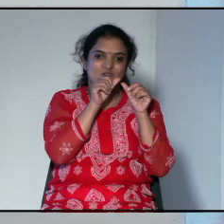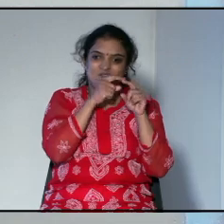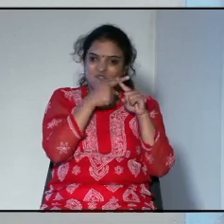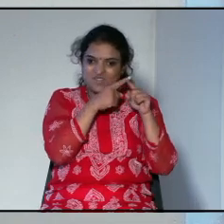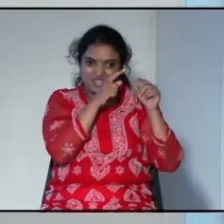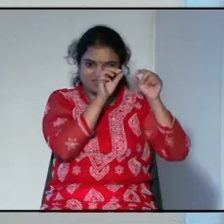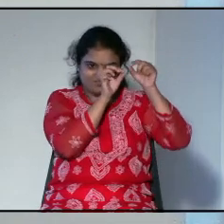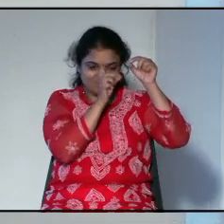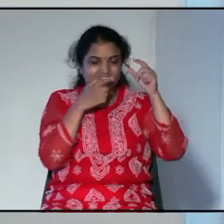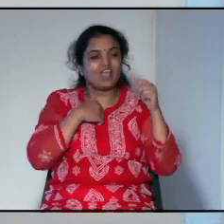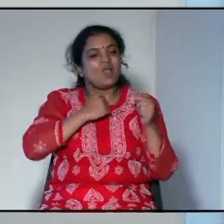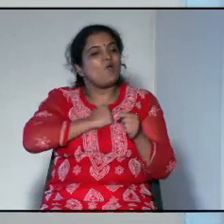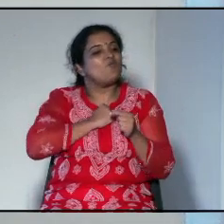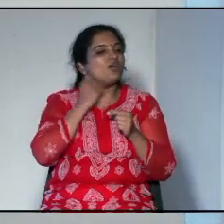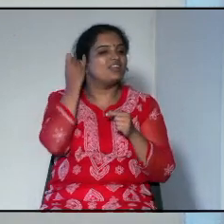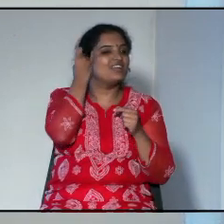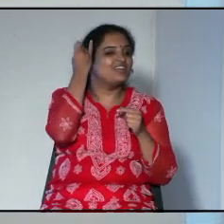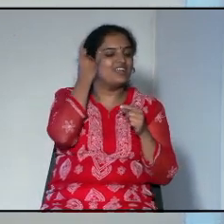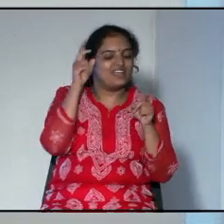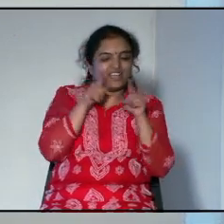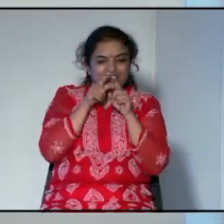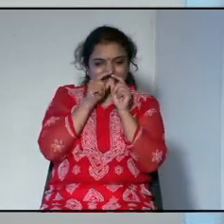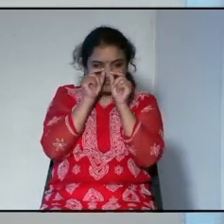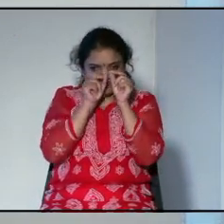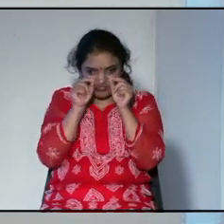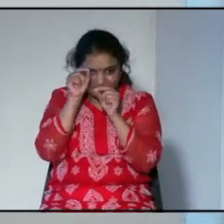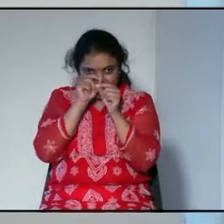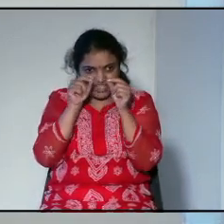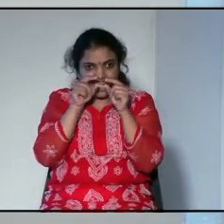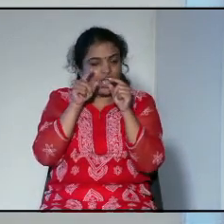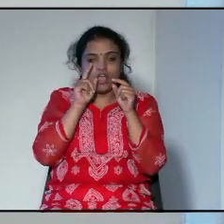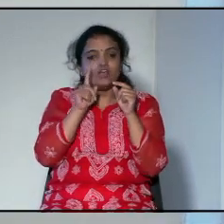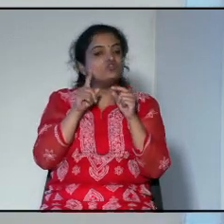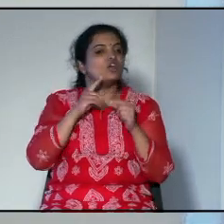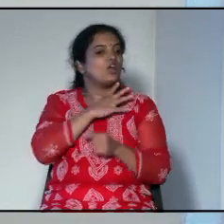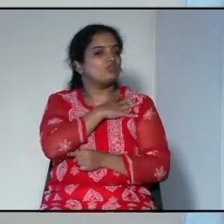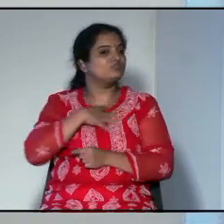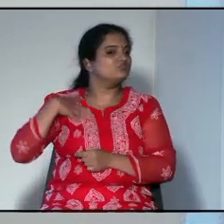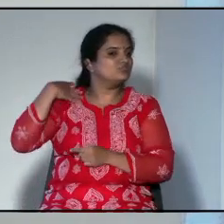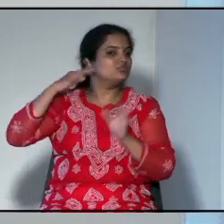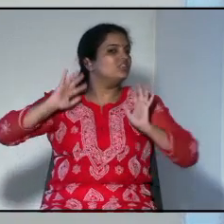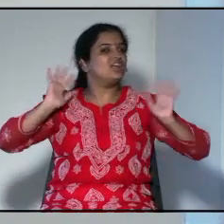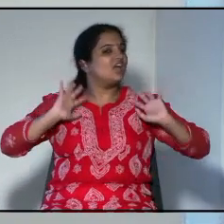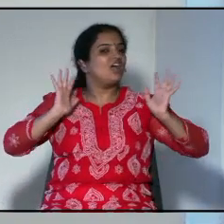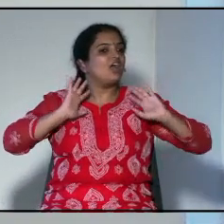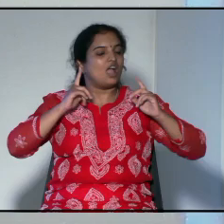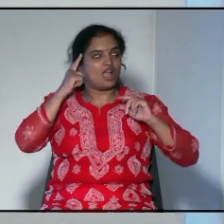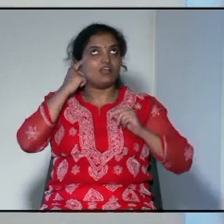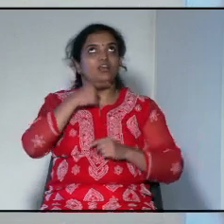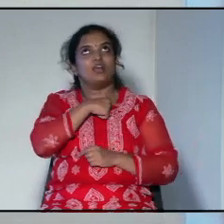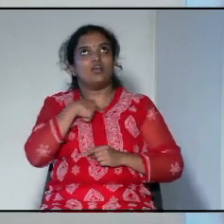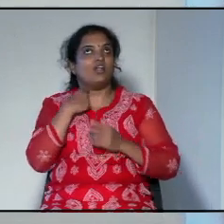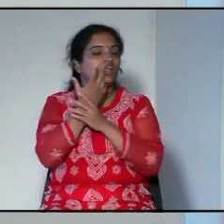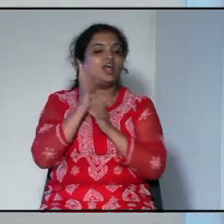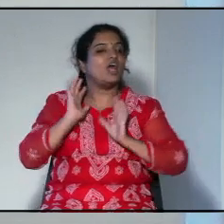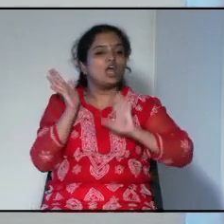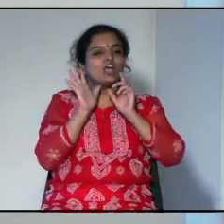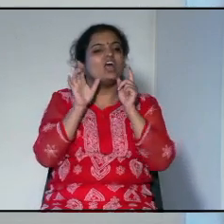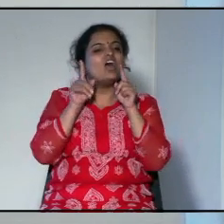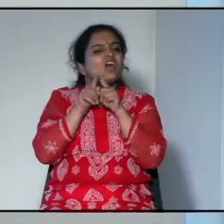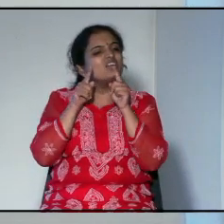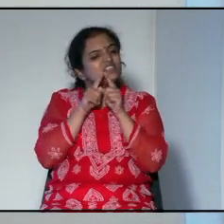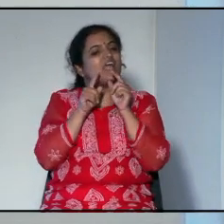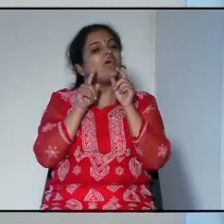create this kind of, she wouldn't like the word ornamentation at all, but to create detailing, to create